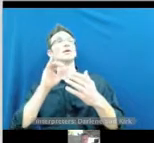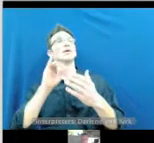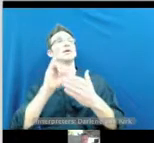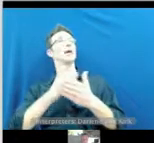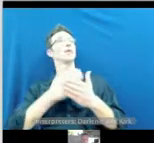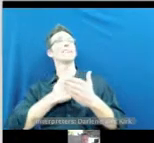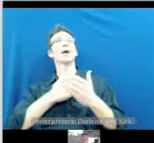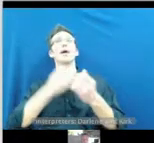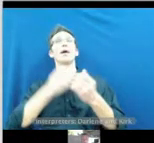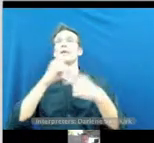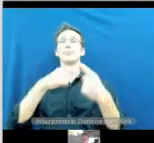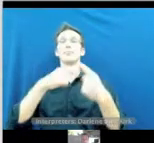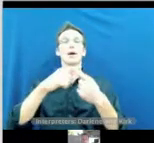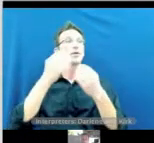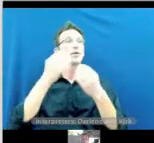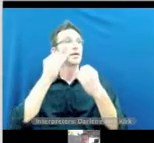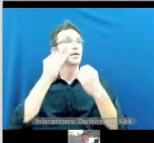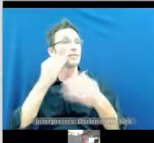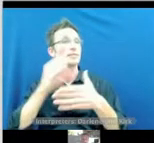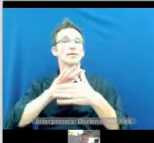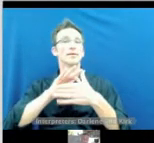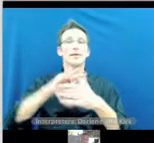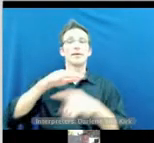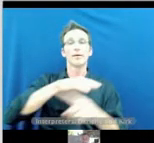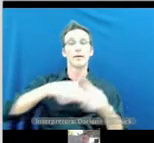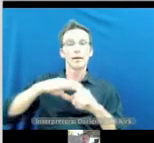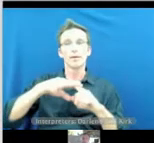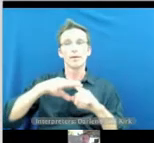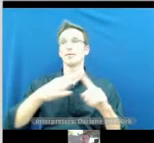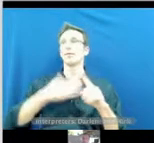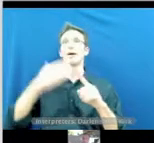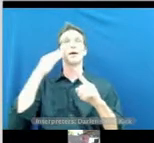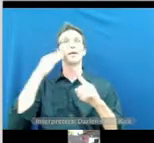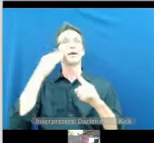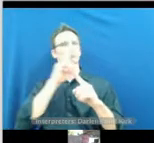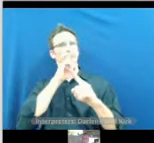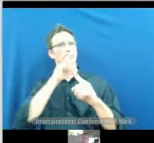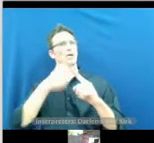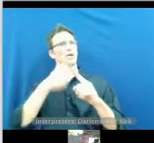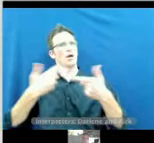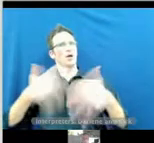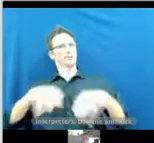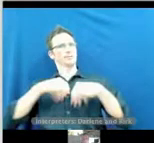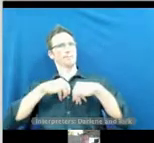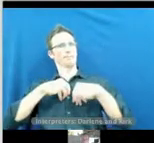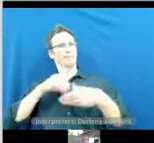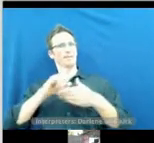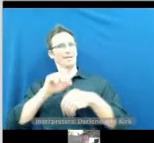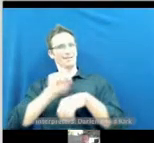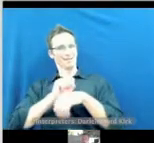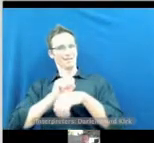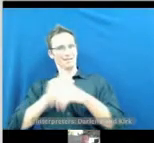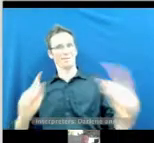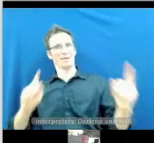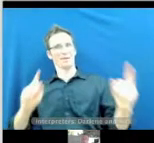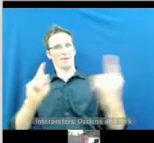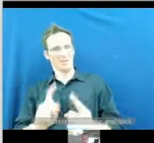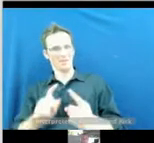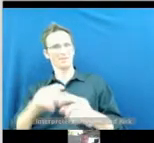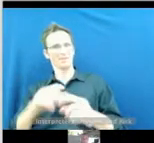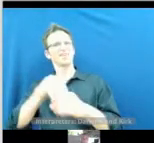knowledge base or your level of comfortability, because you've already taken the job for the doctor appointment. Now you have to think about, how do